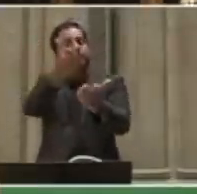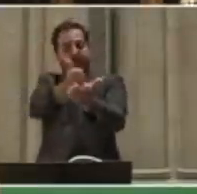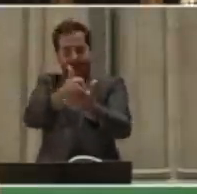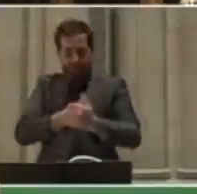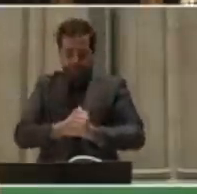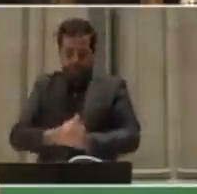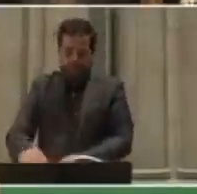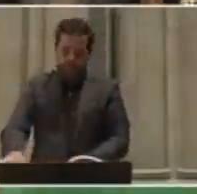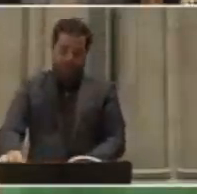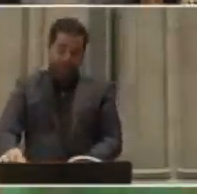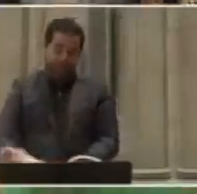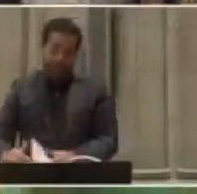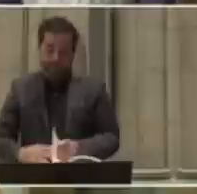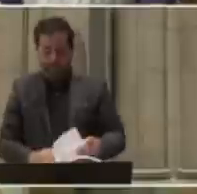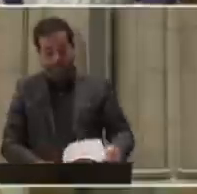Amen.